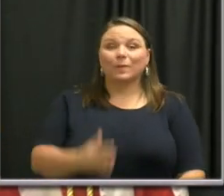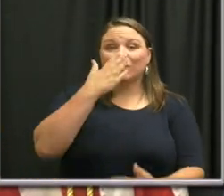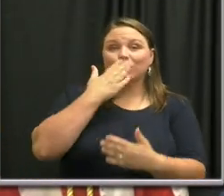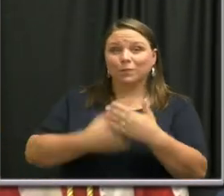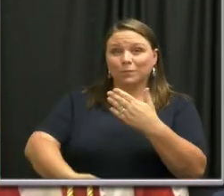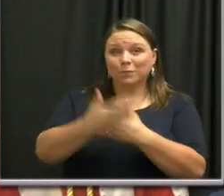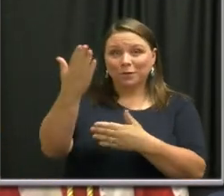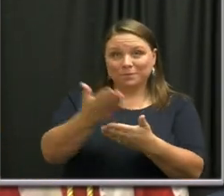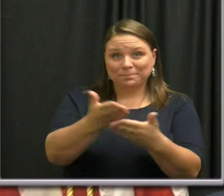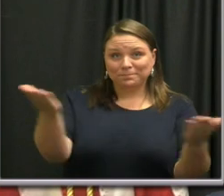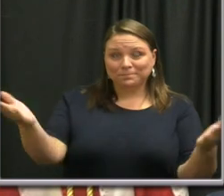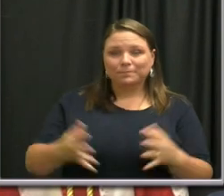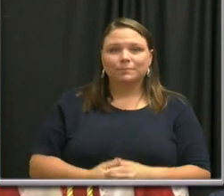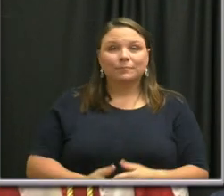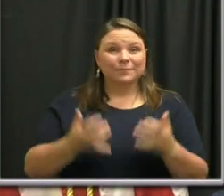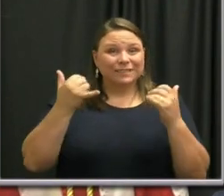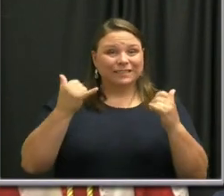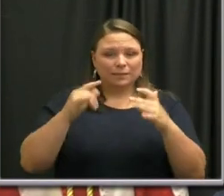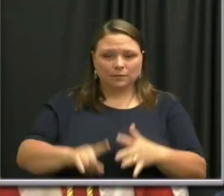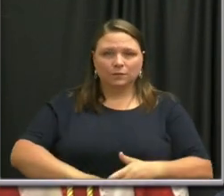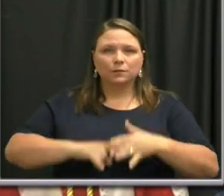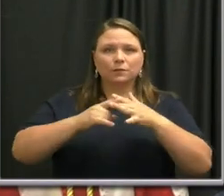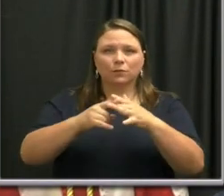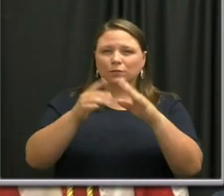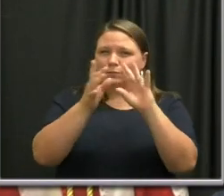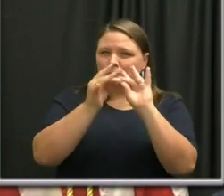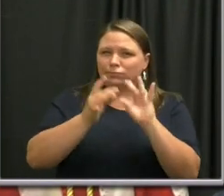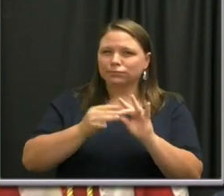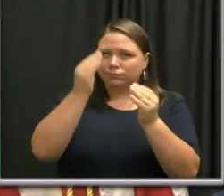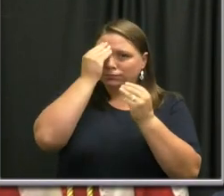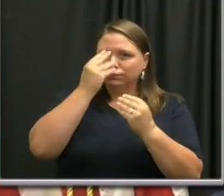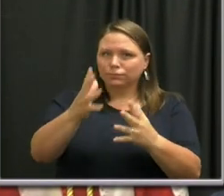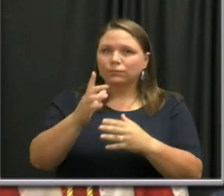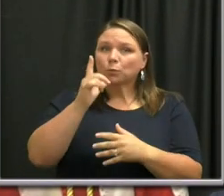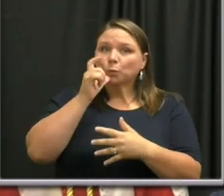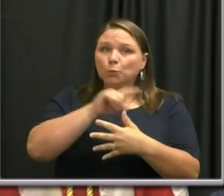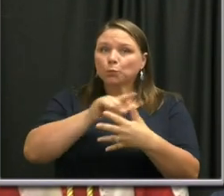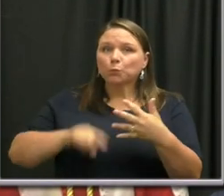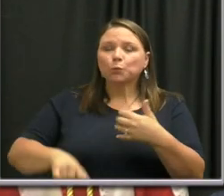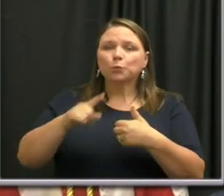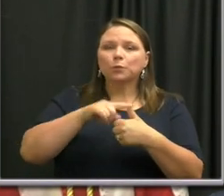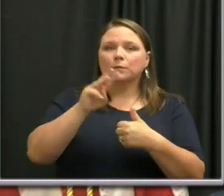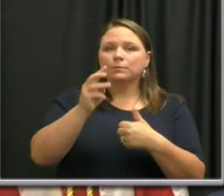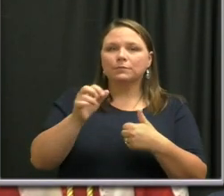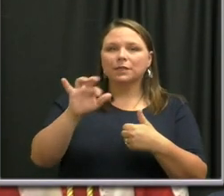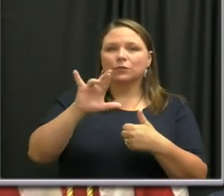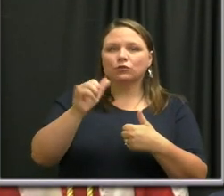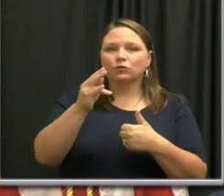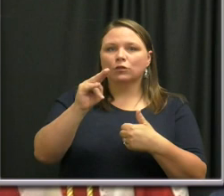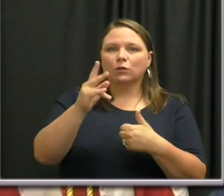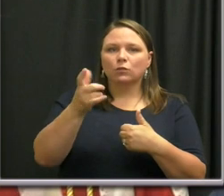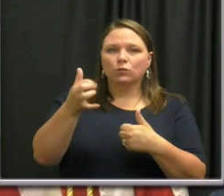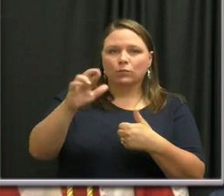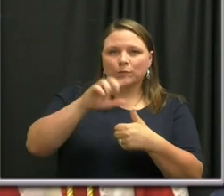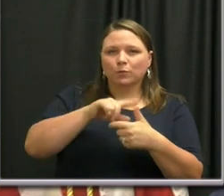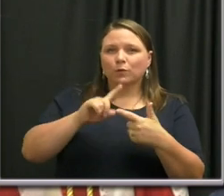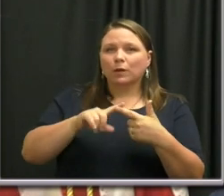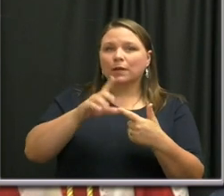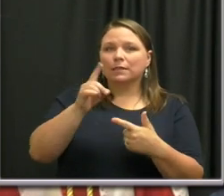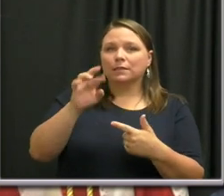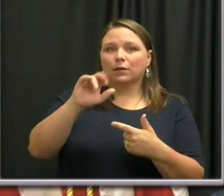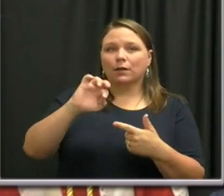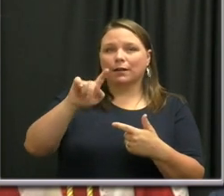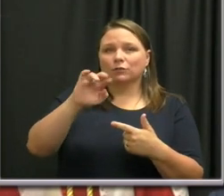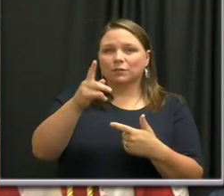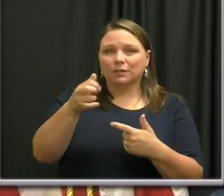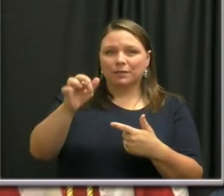Good morning, everyone. We'll start today's Metro COVID-9 press briefing with Mayor John Cooper, followed by Dr. Alex Jahangir, Chair of the Metro Board